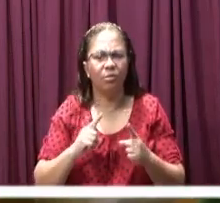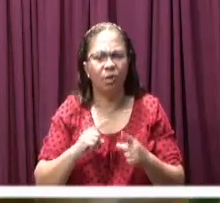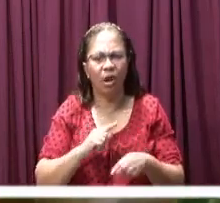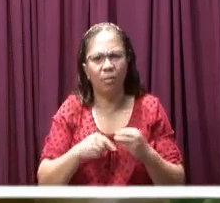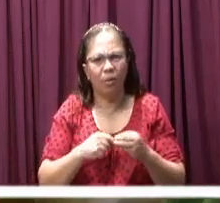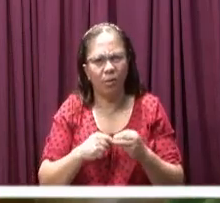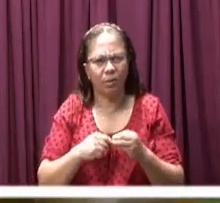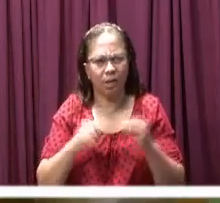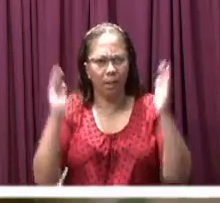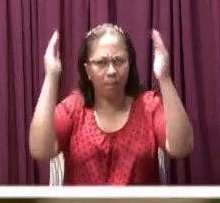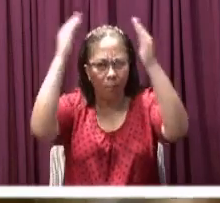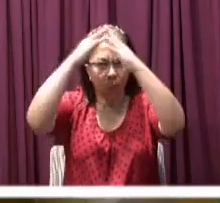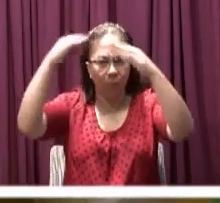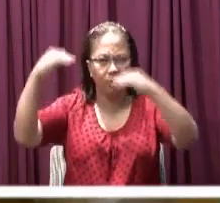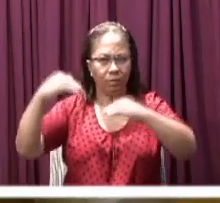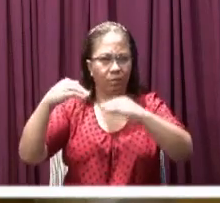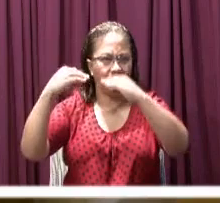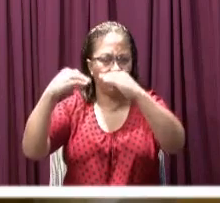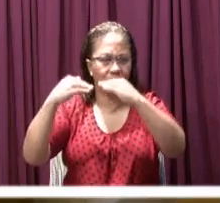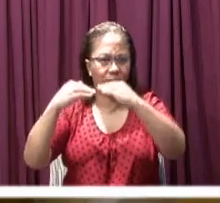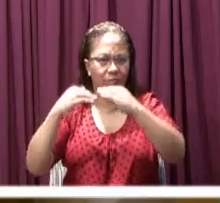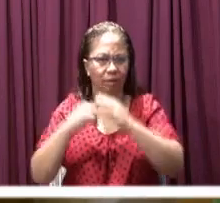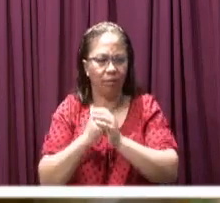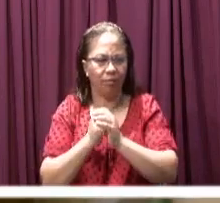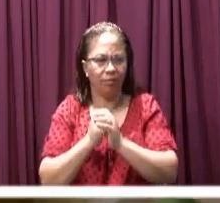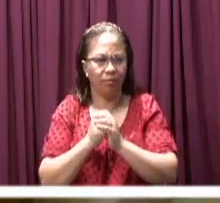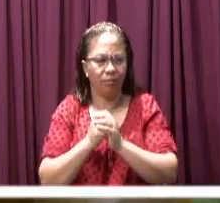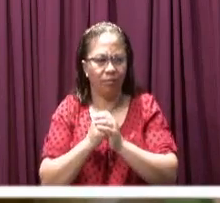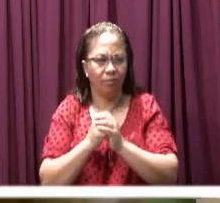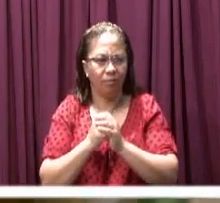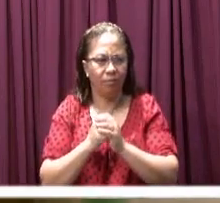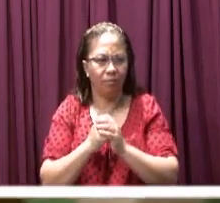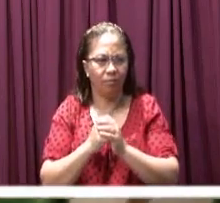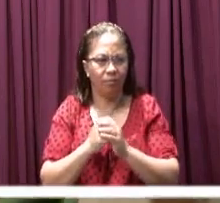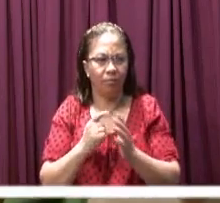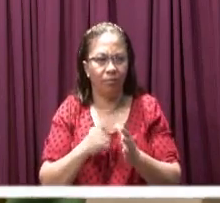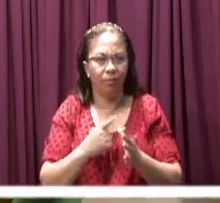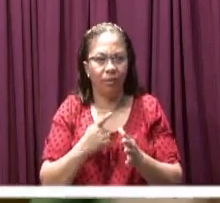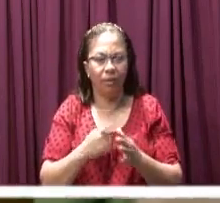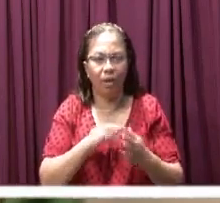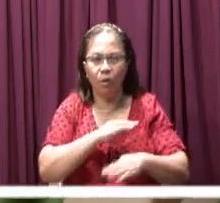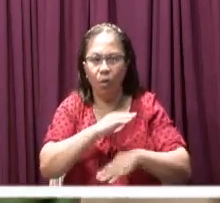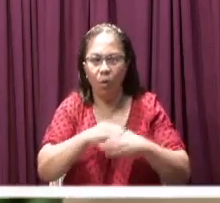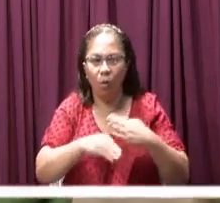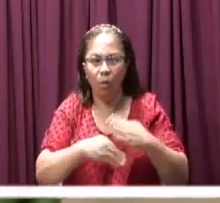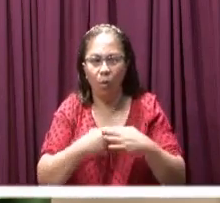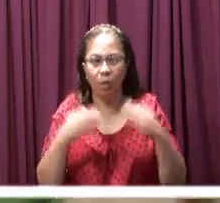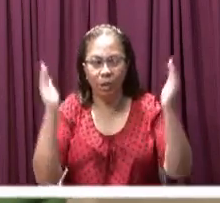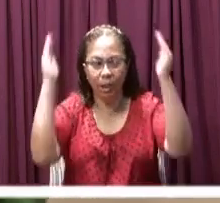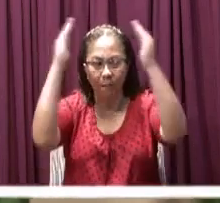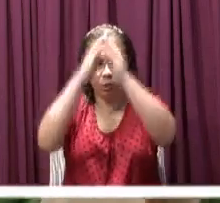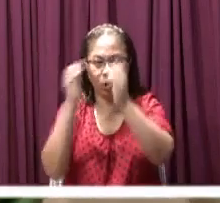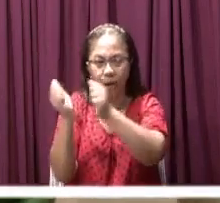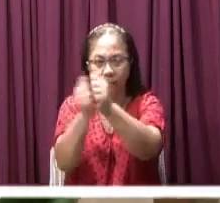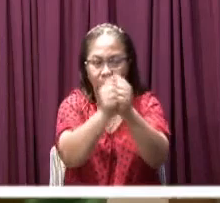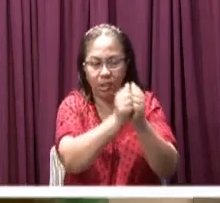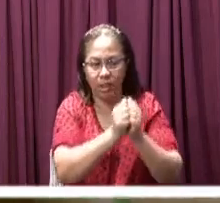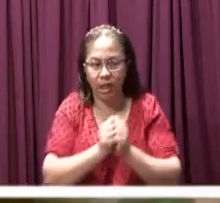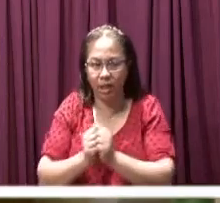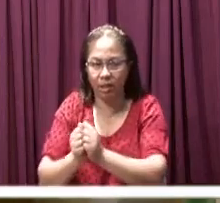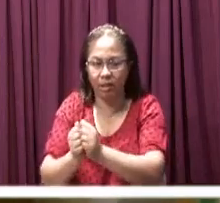Pope. And in the next sentence it says, and all the college of bishops, when they're gathered with the Supreme